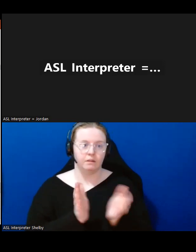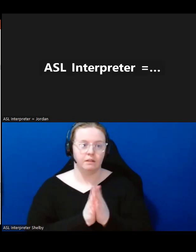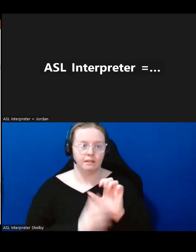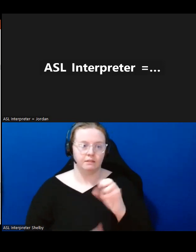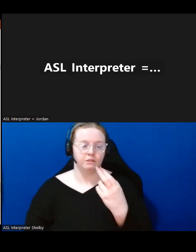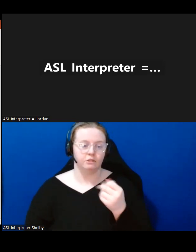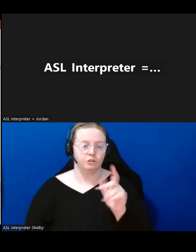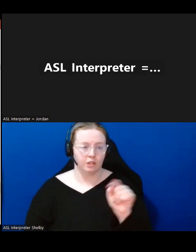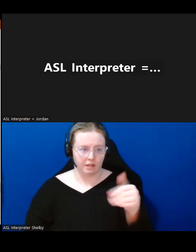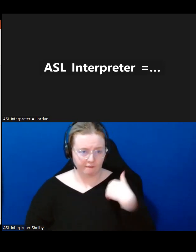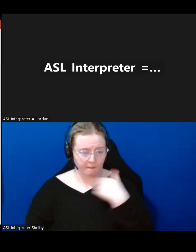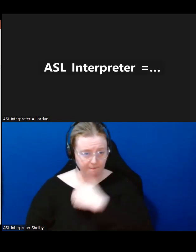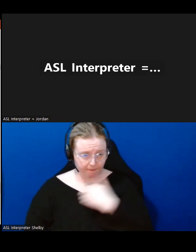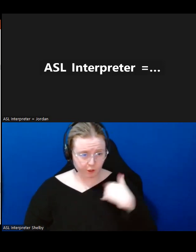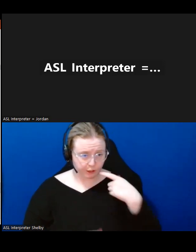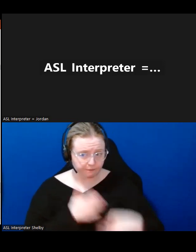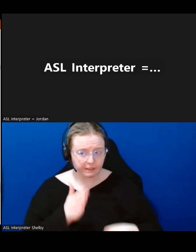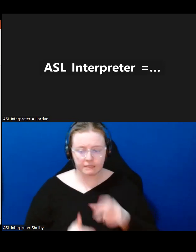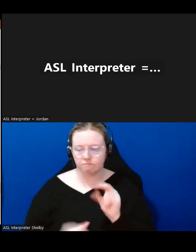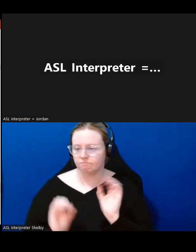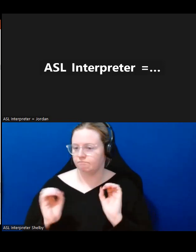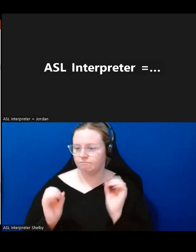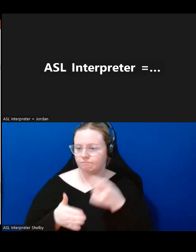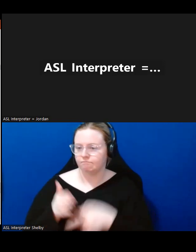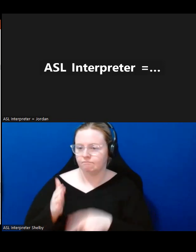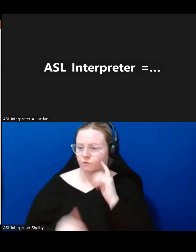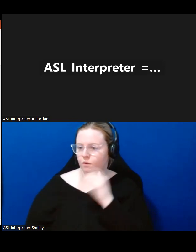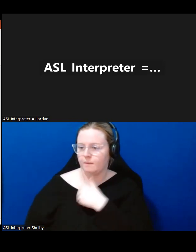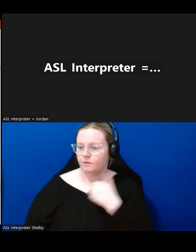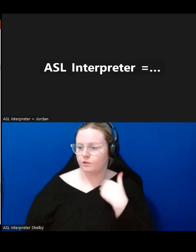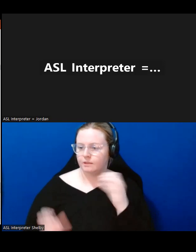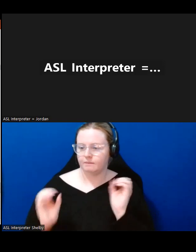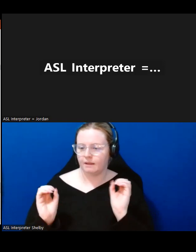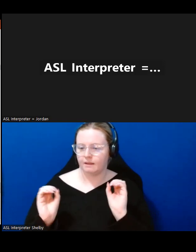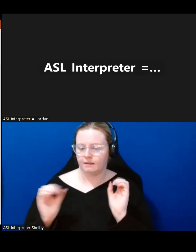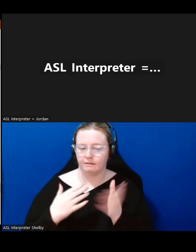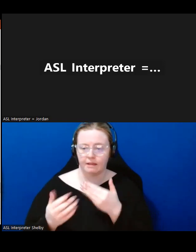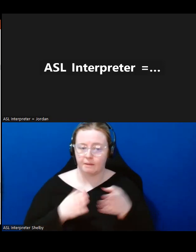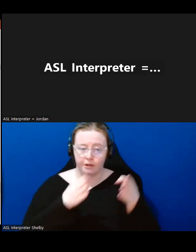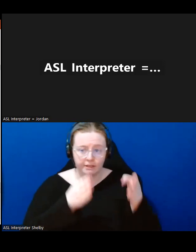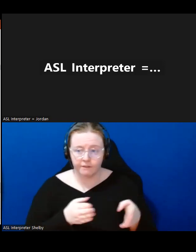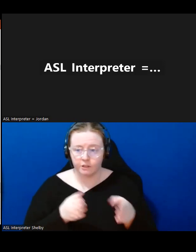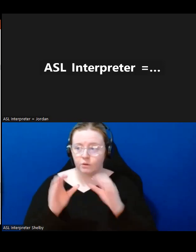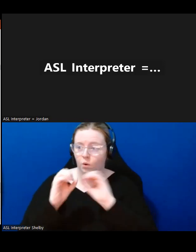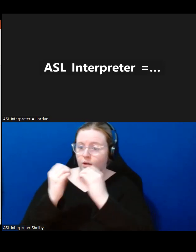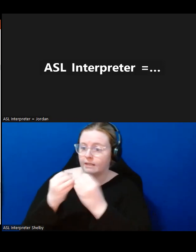for membership, and no, there's no membership fees for anybody, whether it's an individual or an